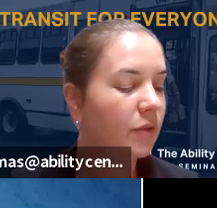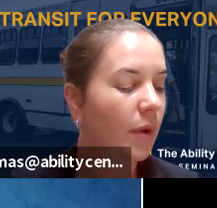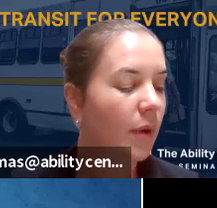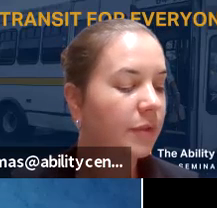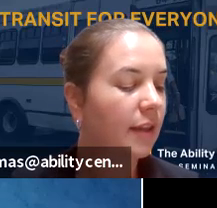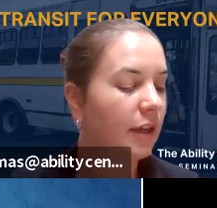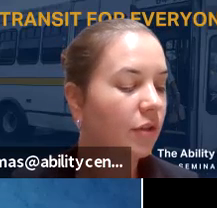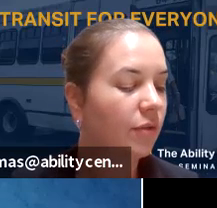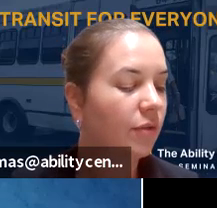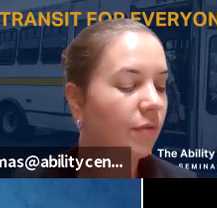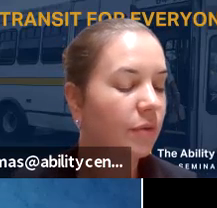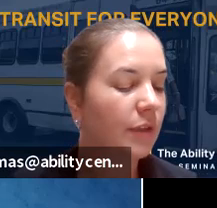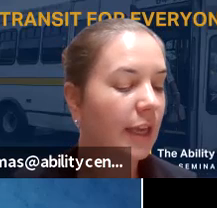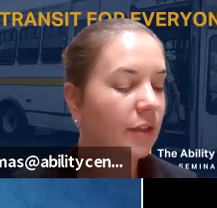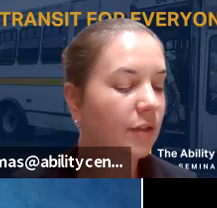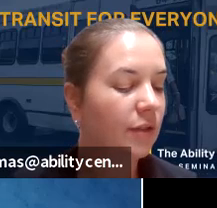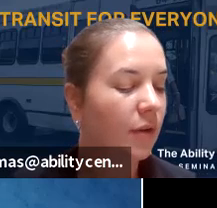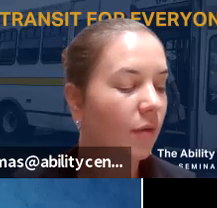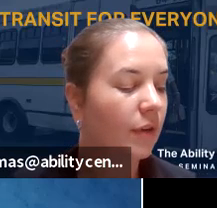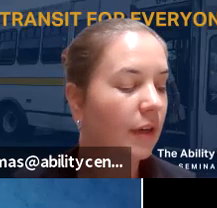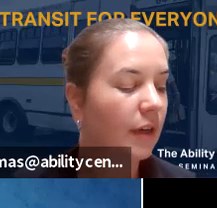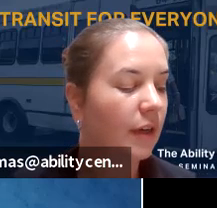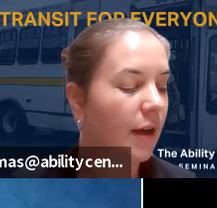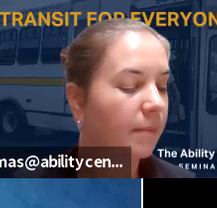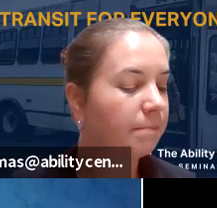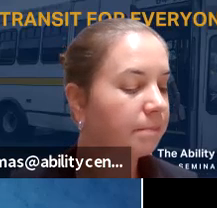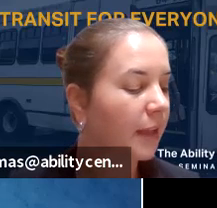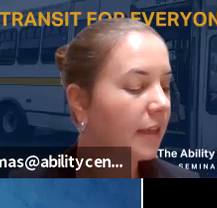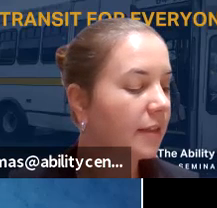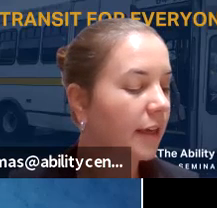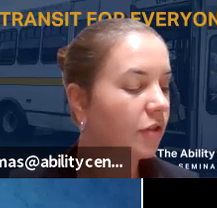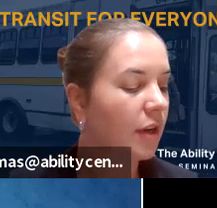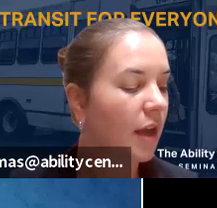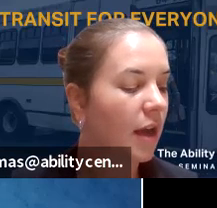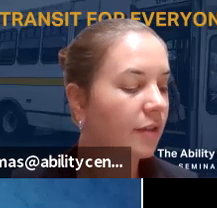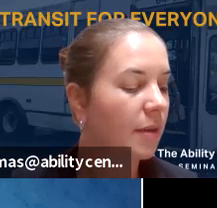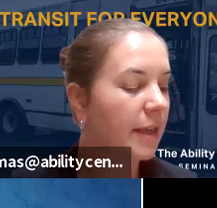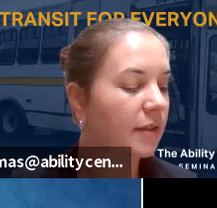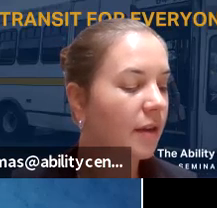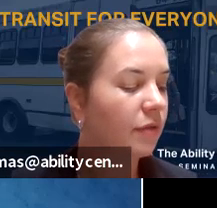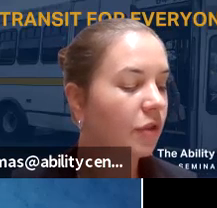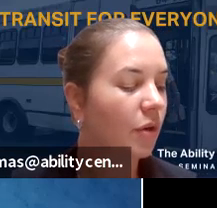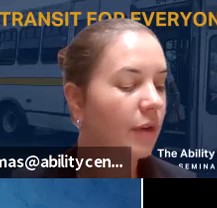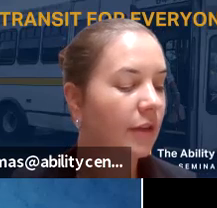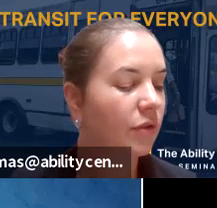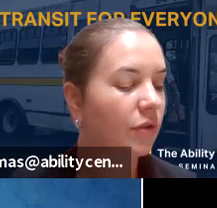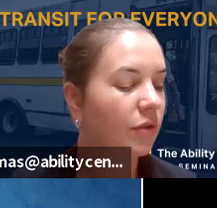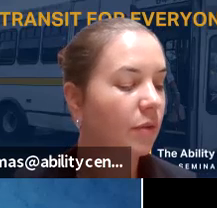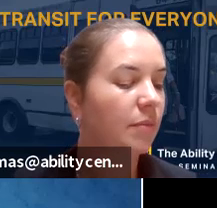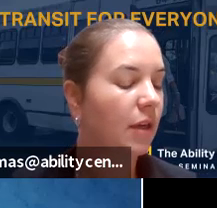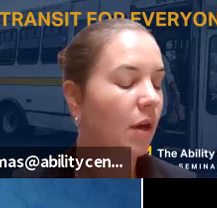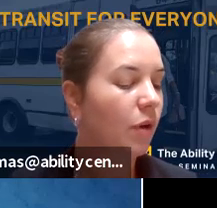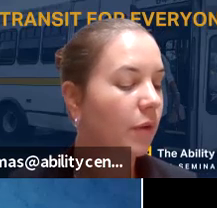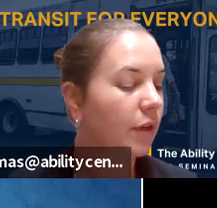distinction of the best website in the nation for those age 50 and over, its selection as the Best of Show